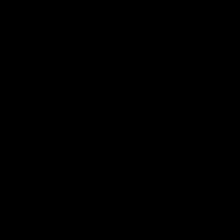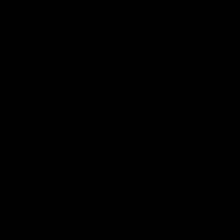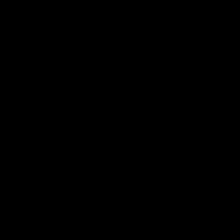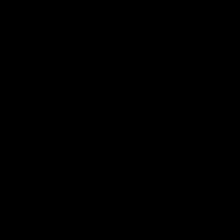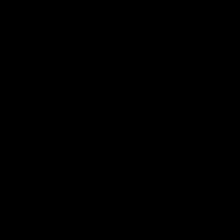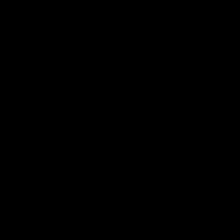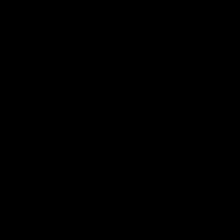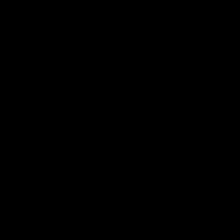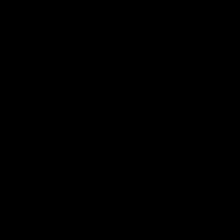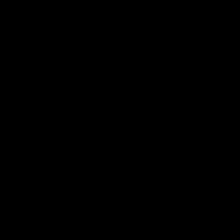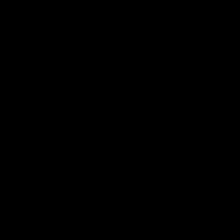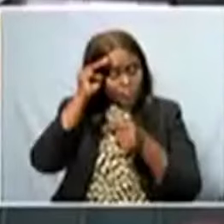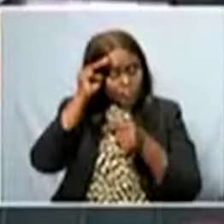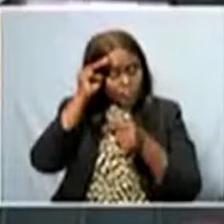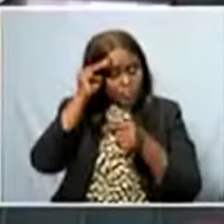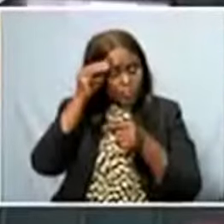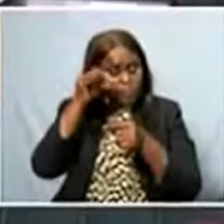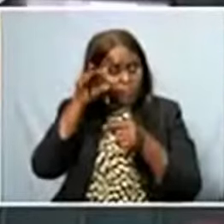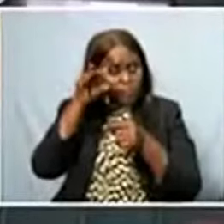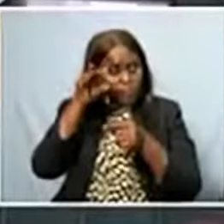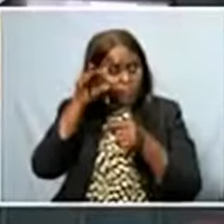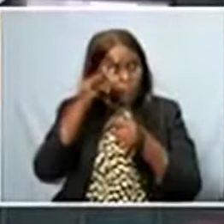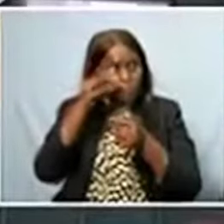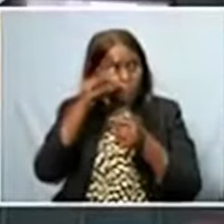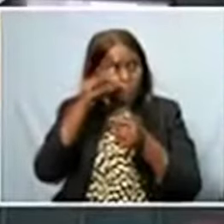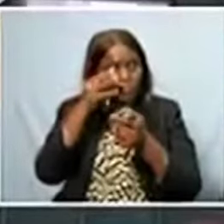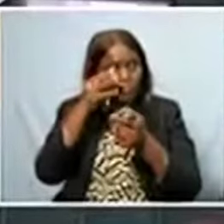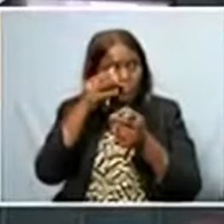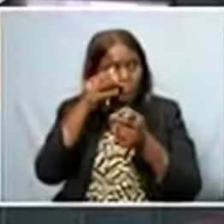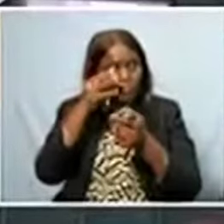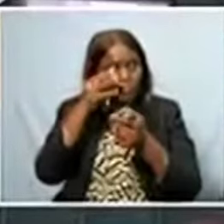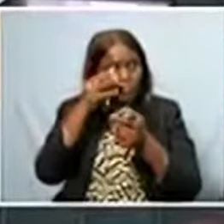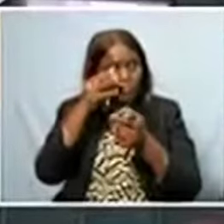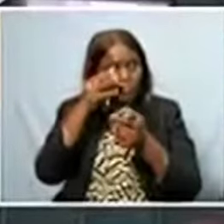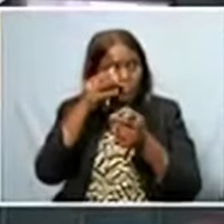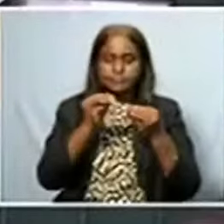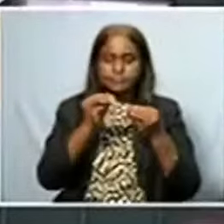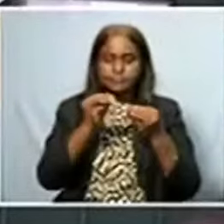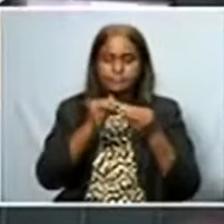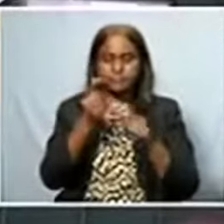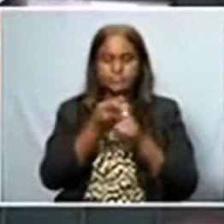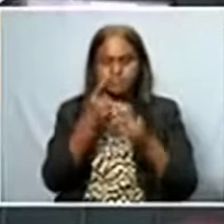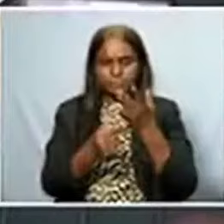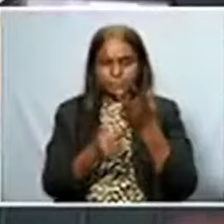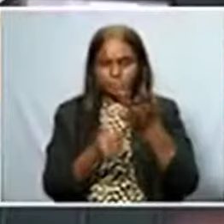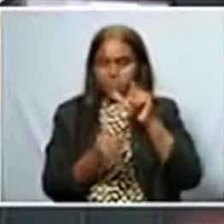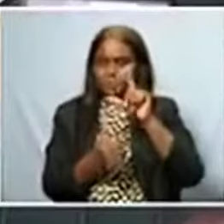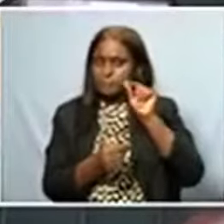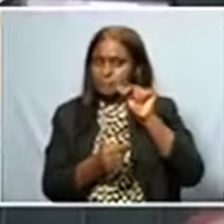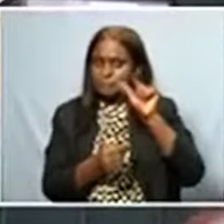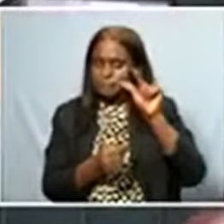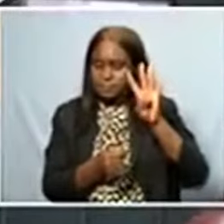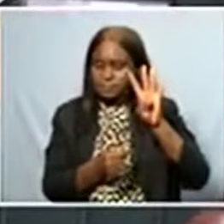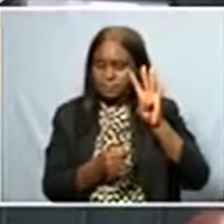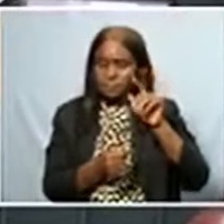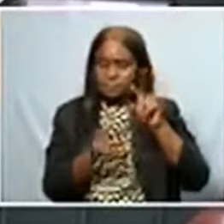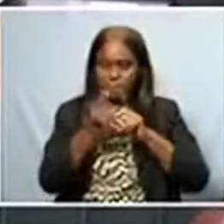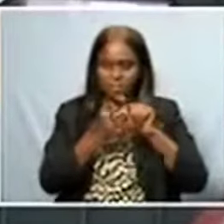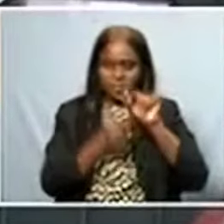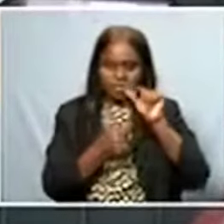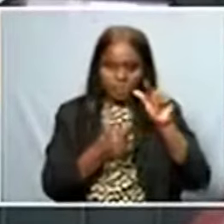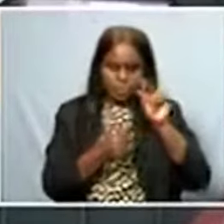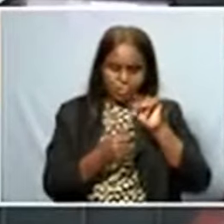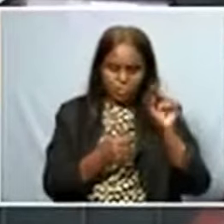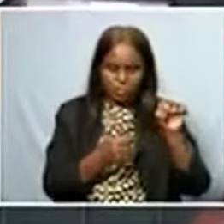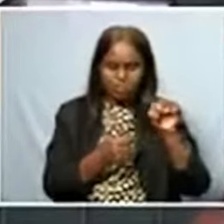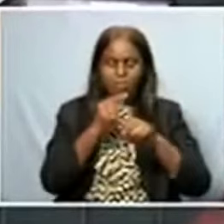Ministry of has been increasing from 2024, in fact from